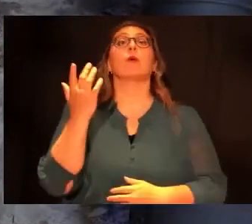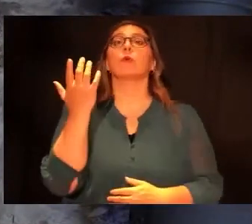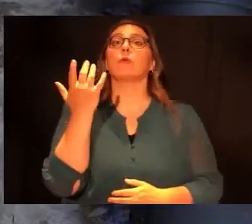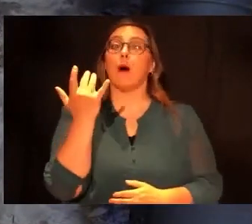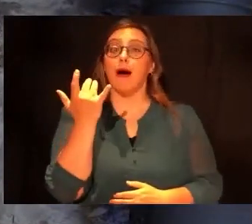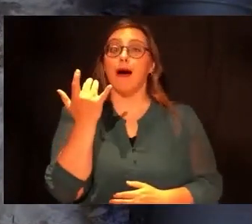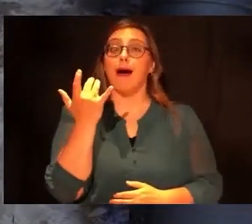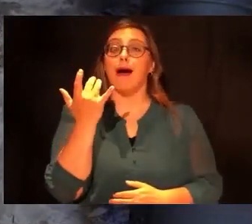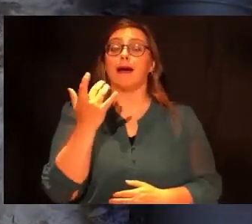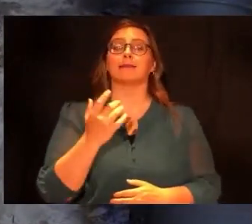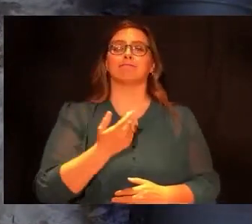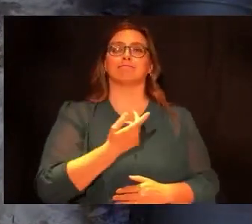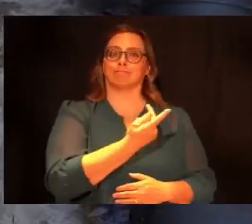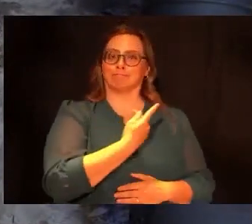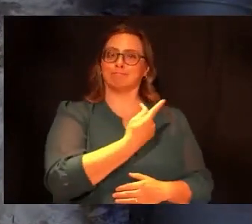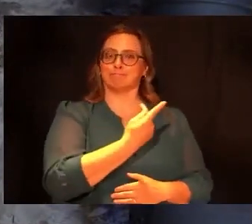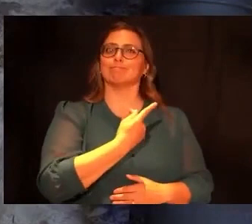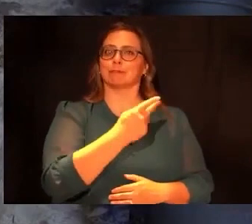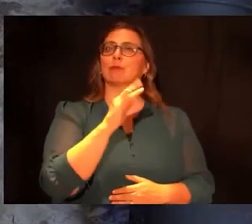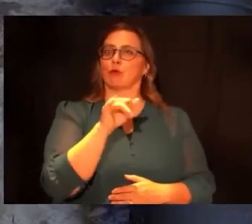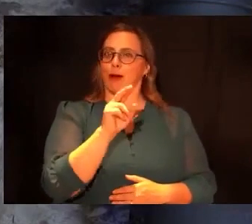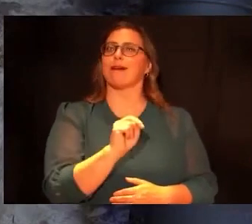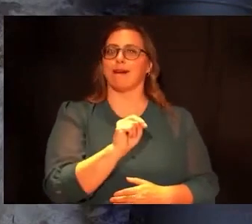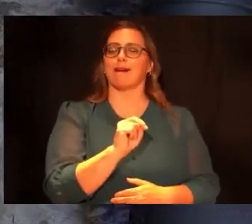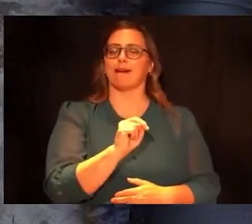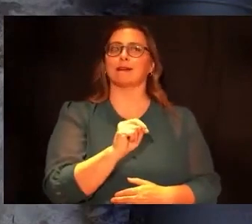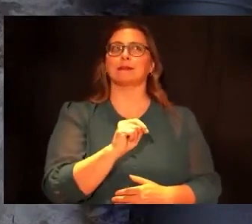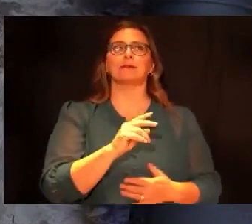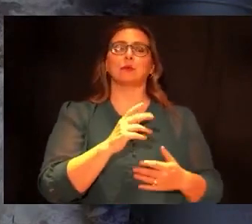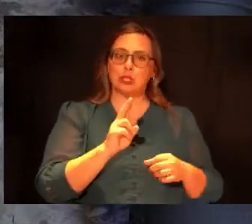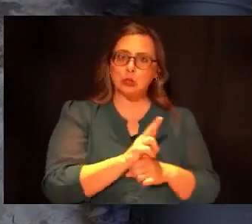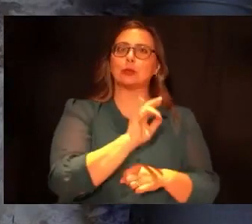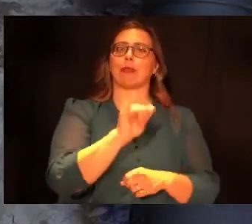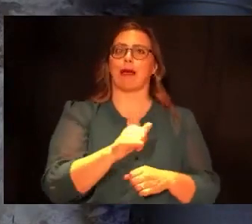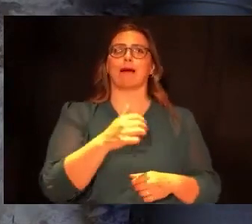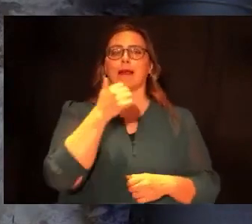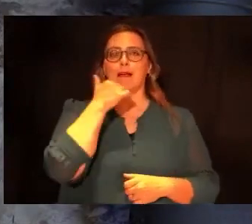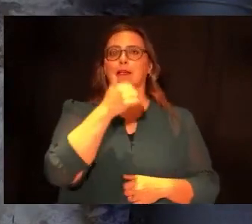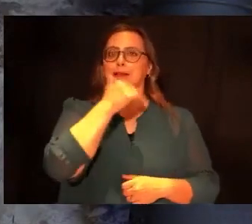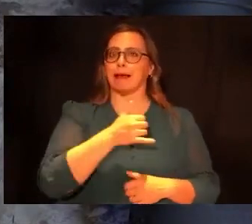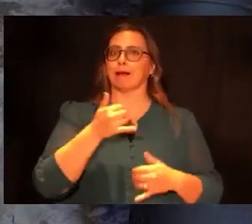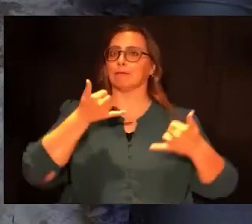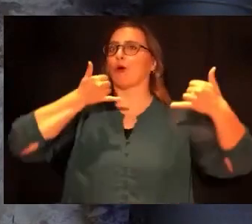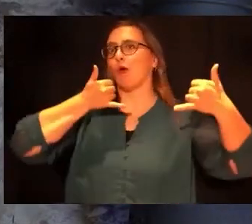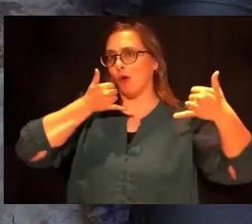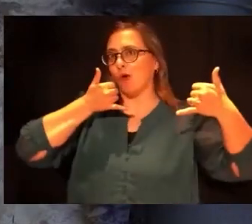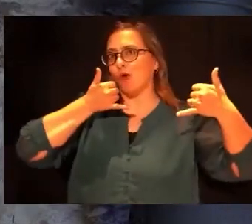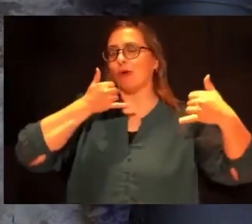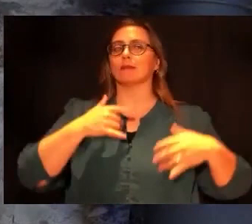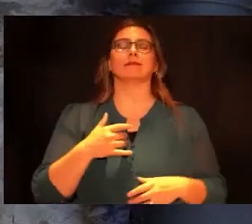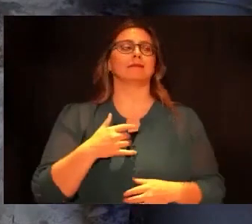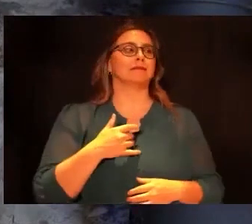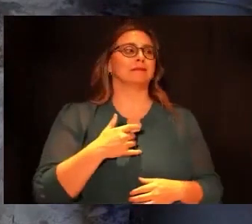reminds me of the routine that Brian and I got in, and in many ways those phone calls was how we